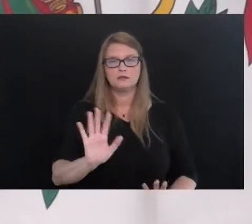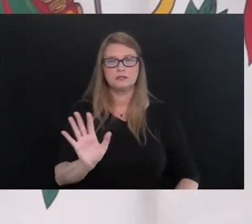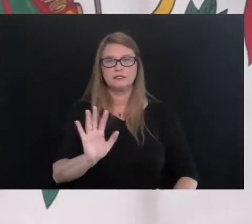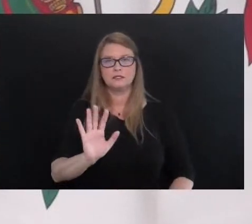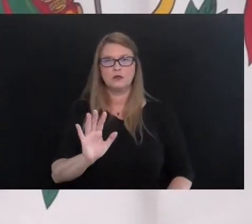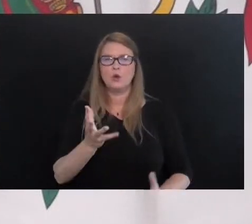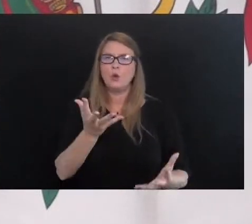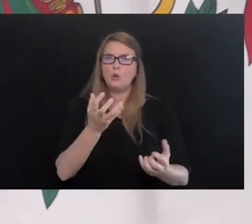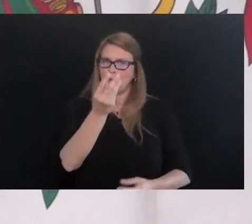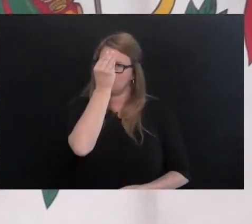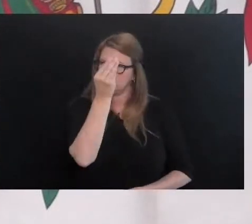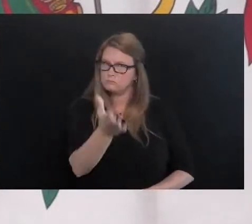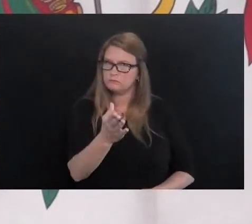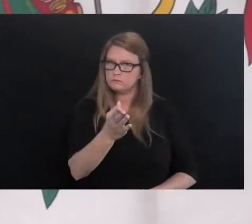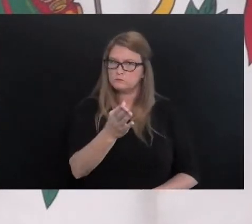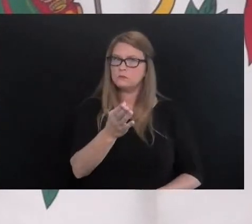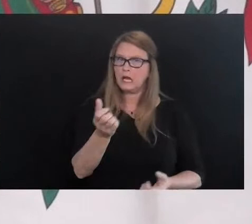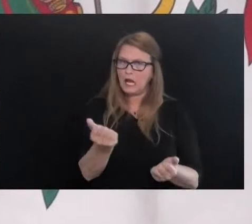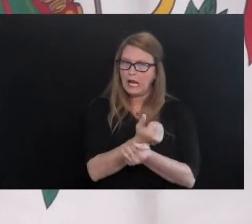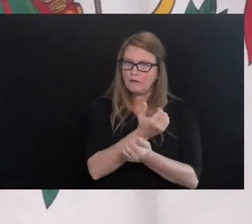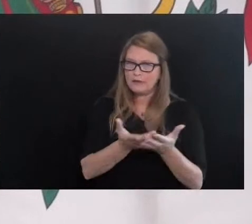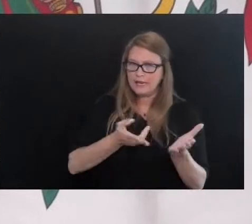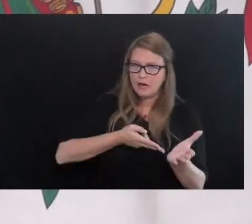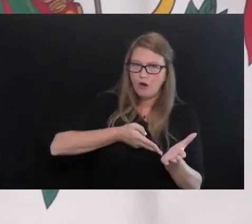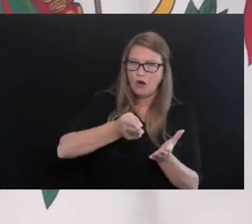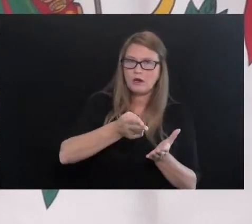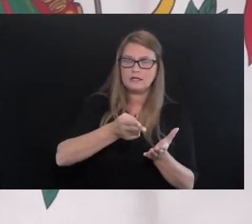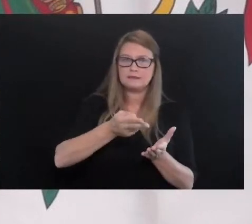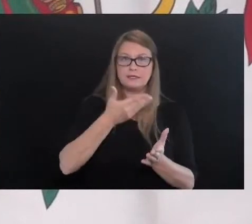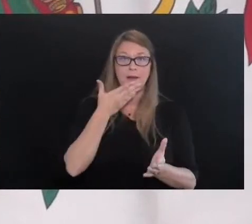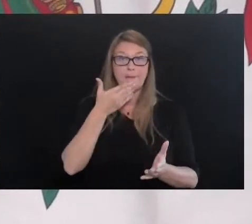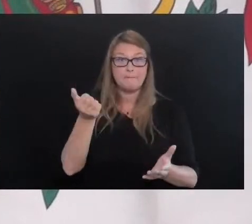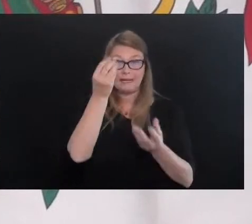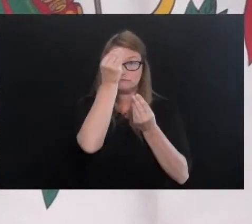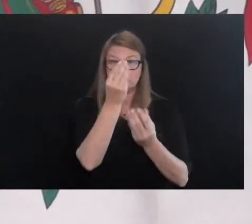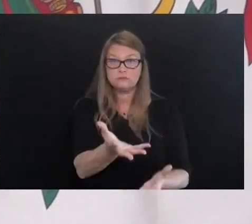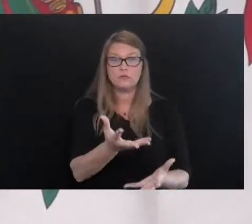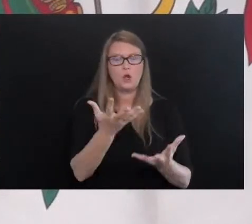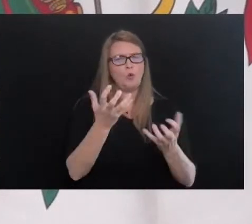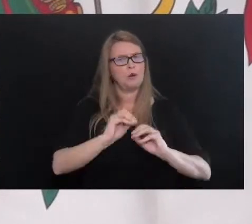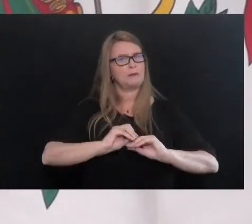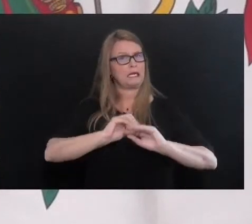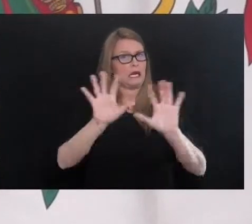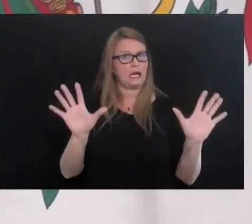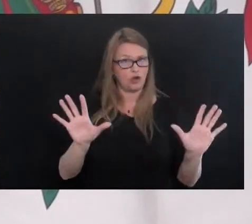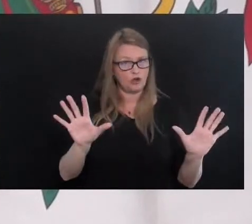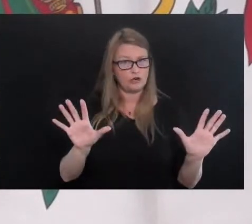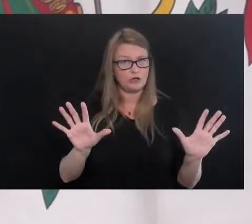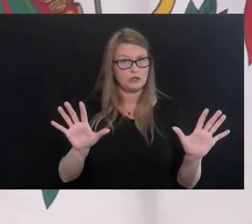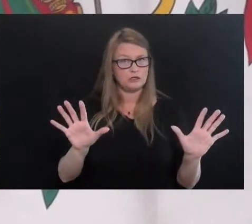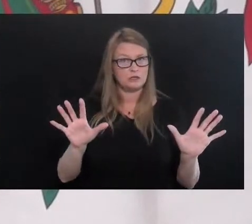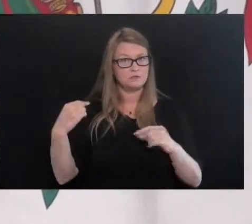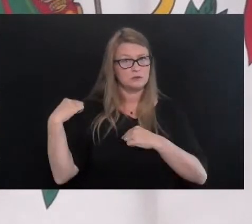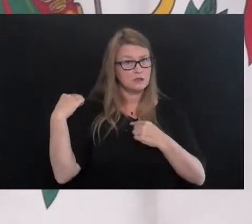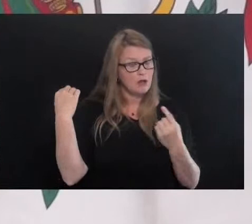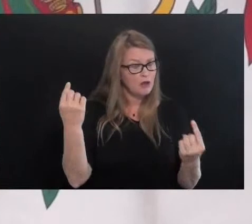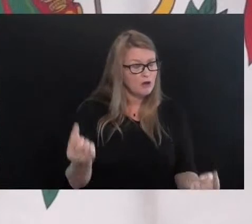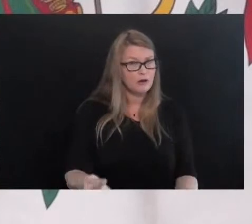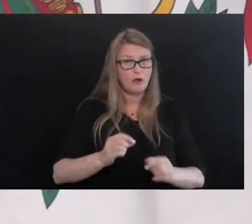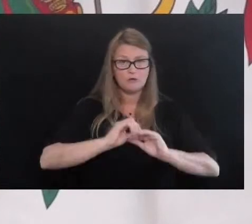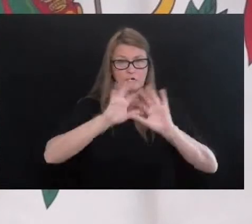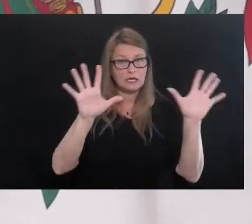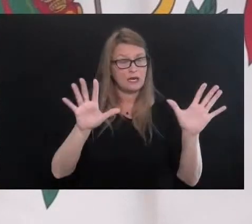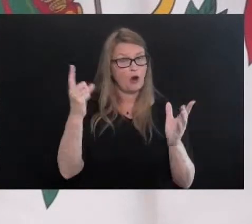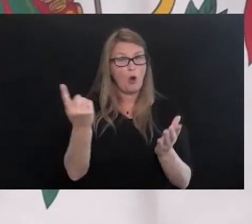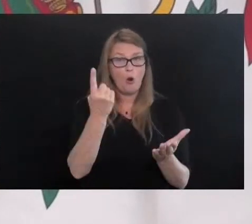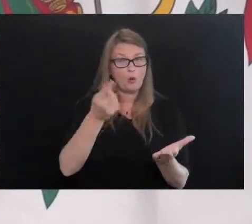the facts the very best we possibly can. We're going to be transparent. We have been all along. We've told you the